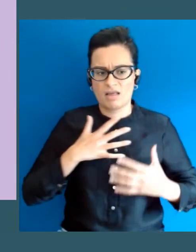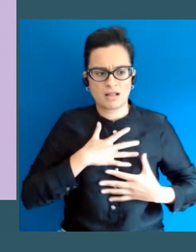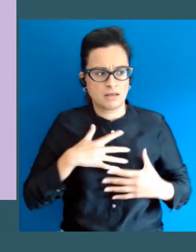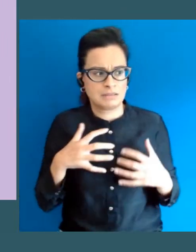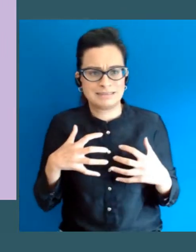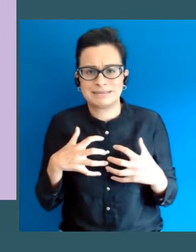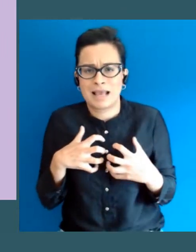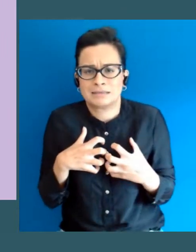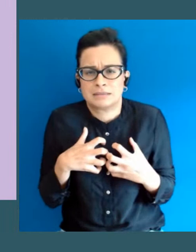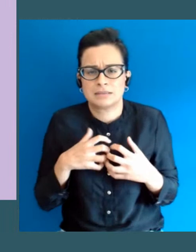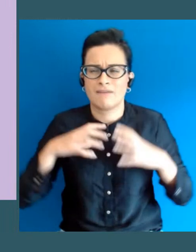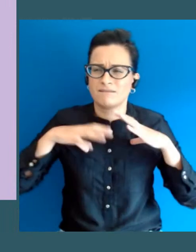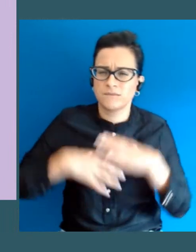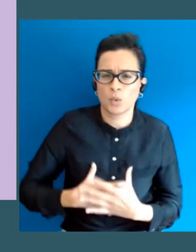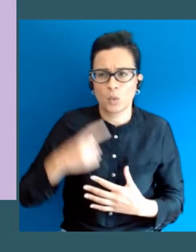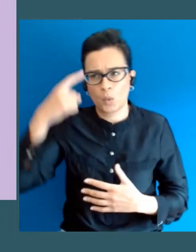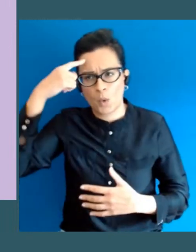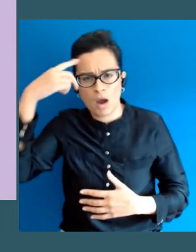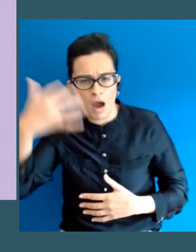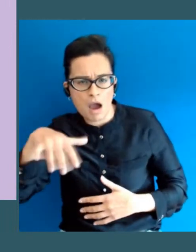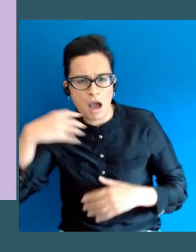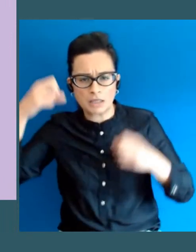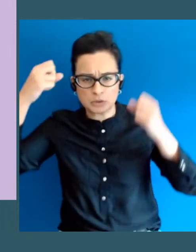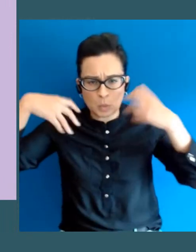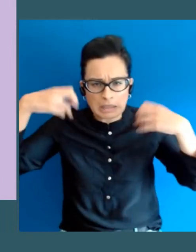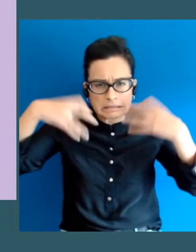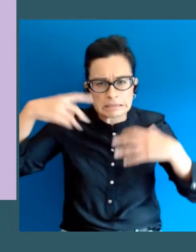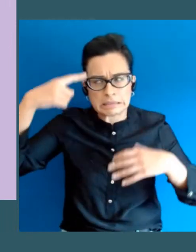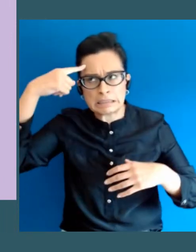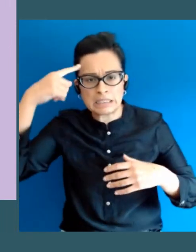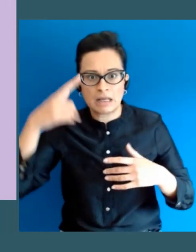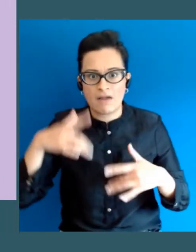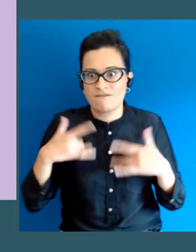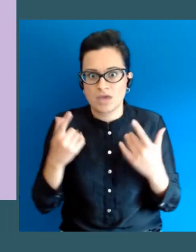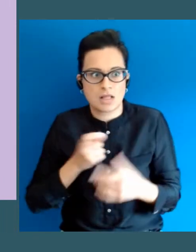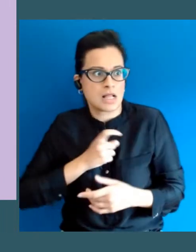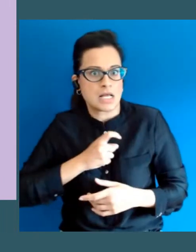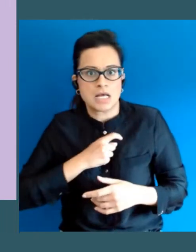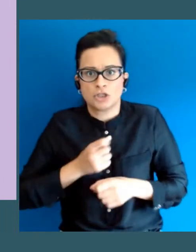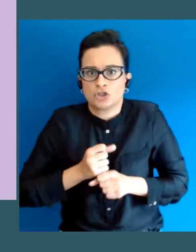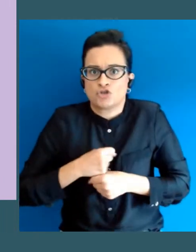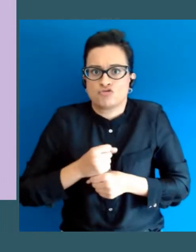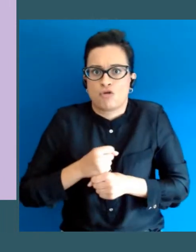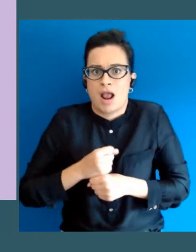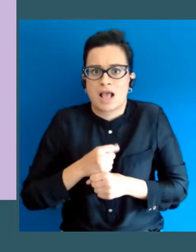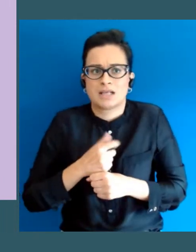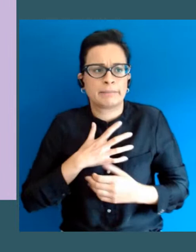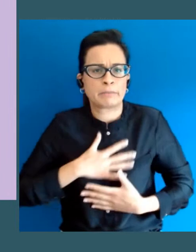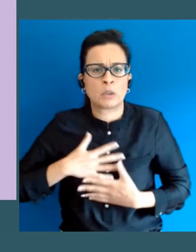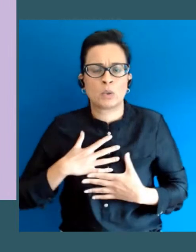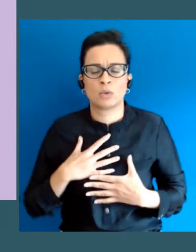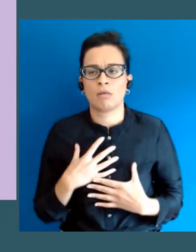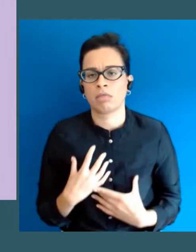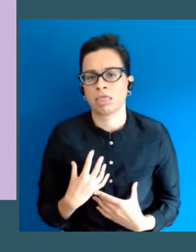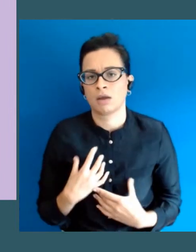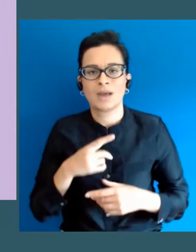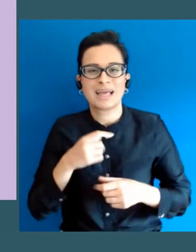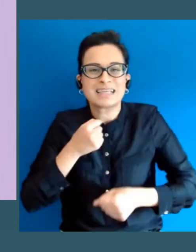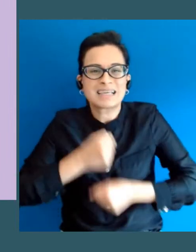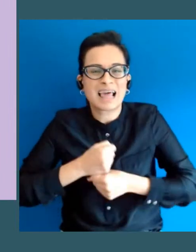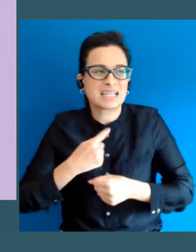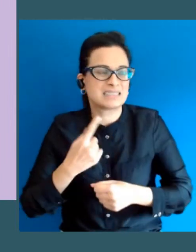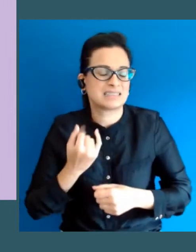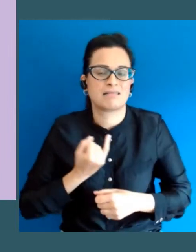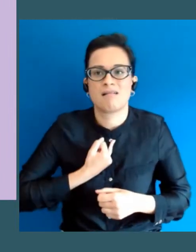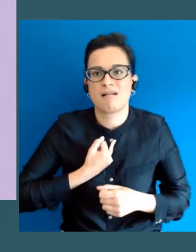tired, headache, sweaty. You might feel anxious, stressed, with low mood, feeling guilty and responsible.